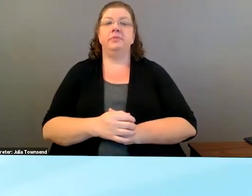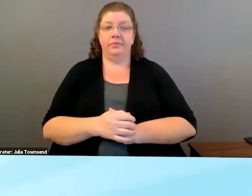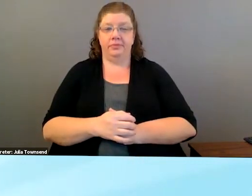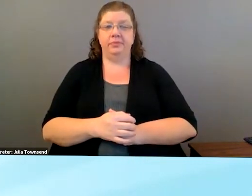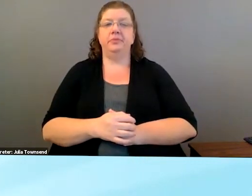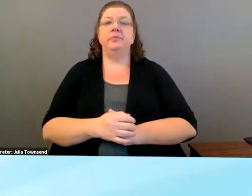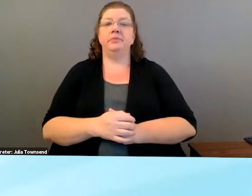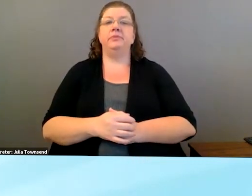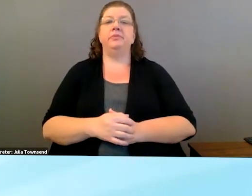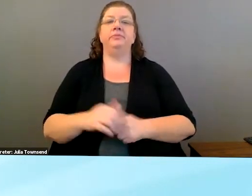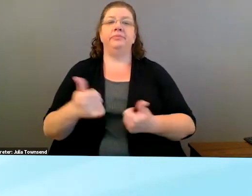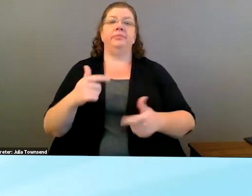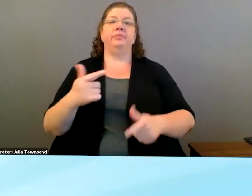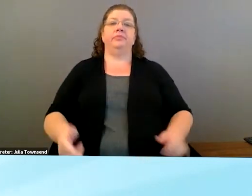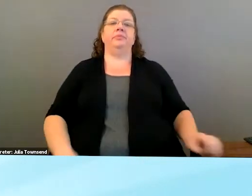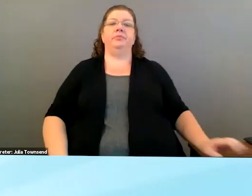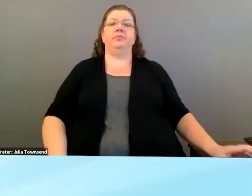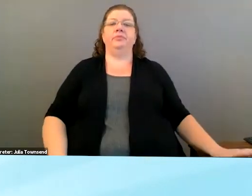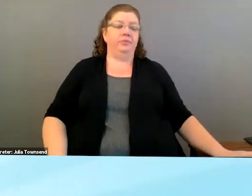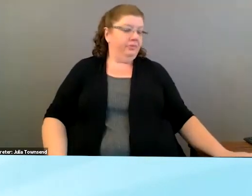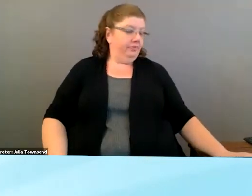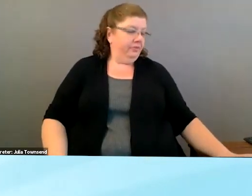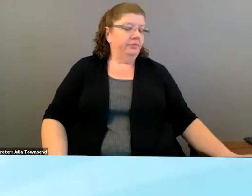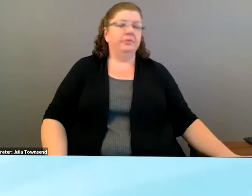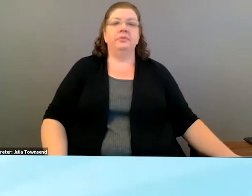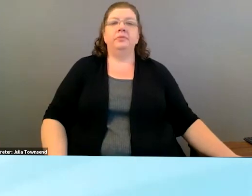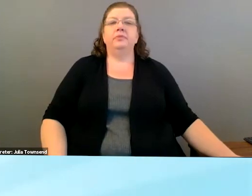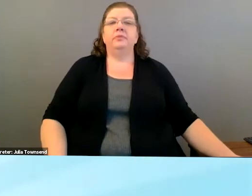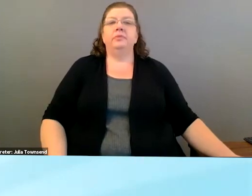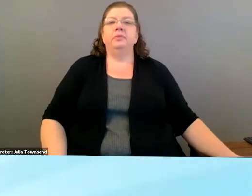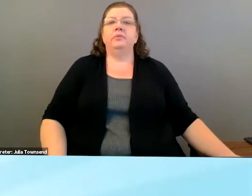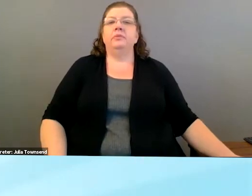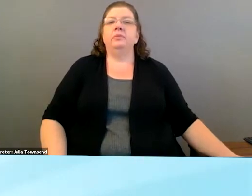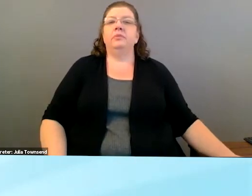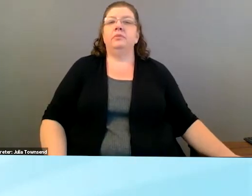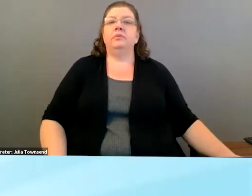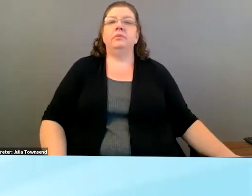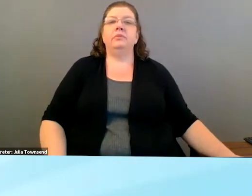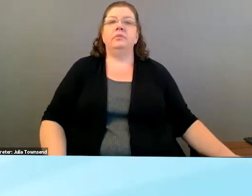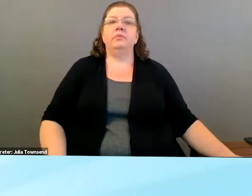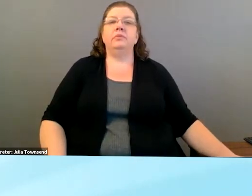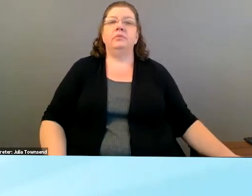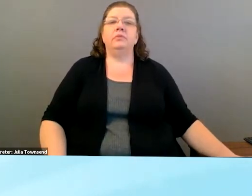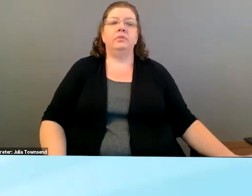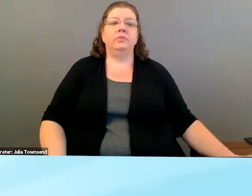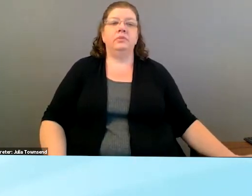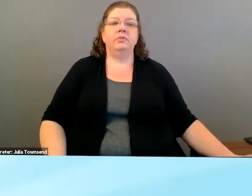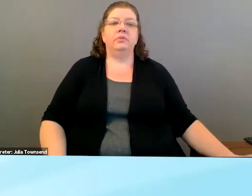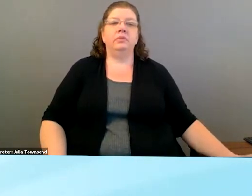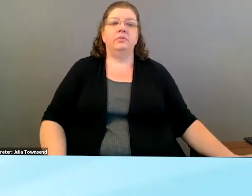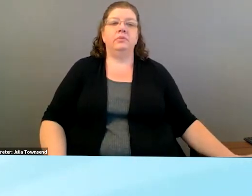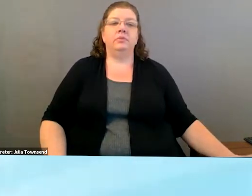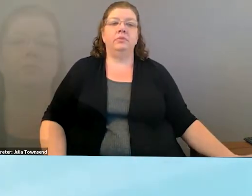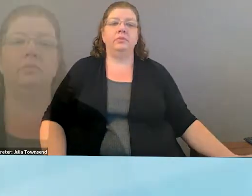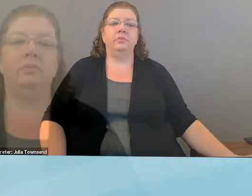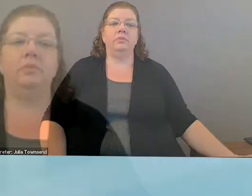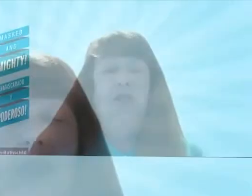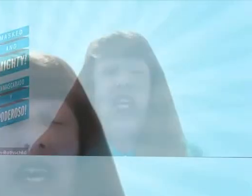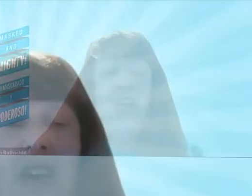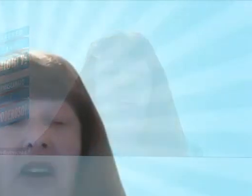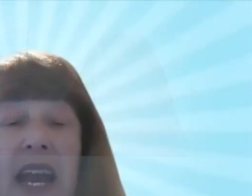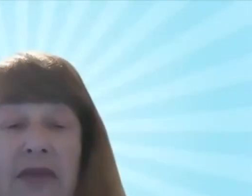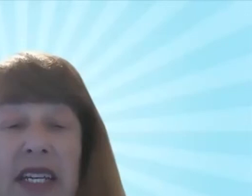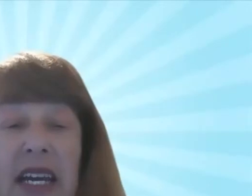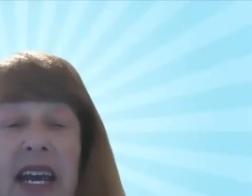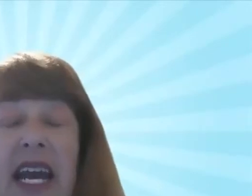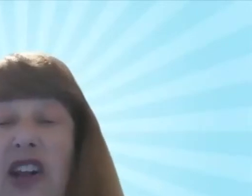The purpose of this slide is to really just show you we have all of the 3 emergency authorized types of vaccine available